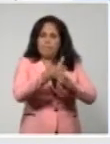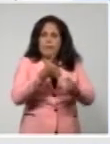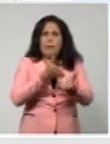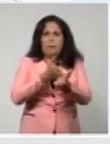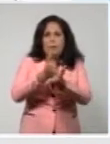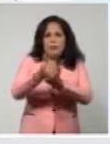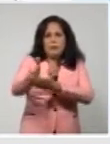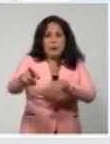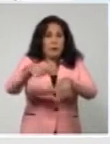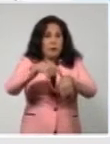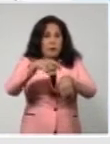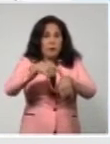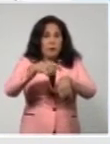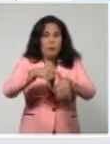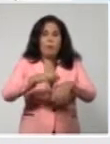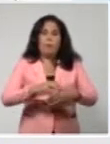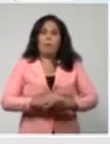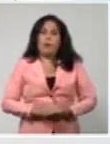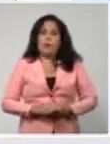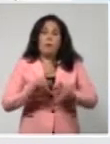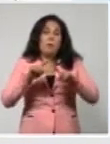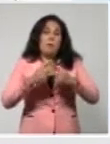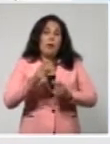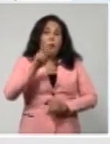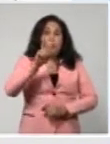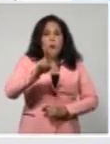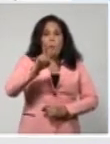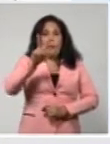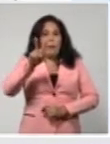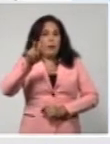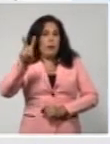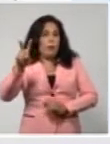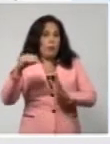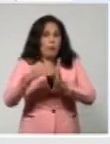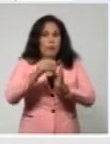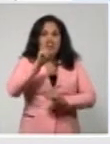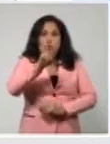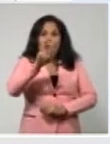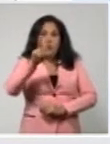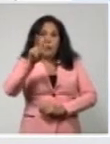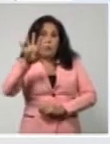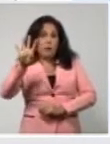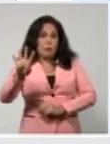COVID-19 continues to be present in the same 185 countries.